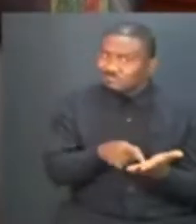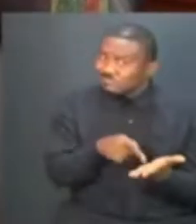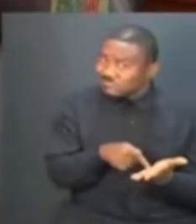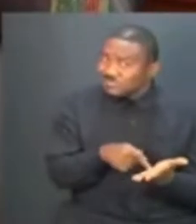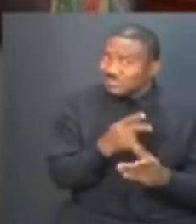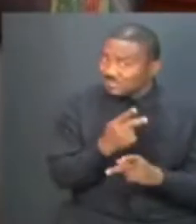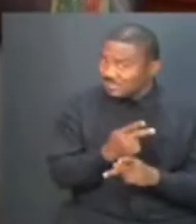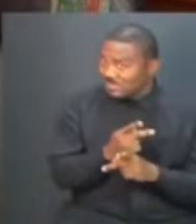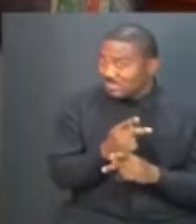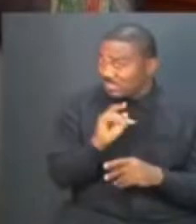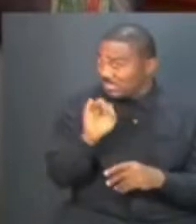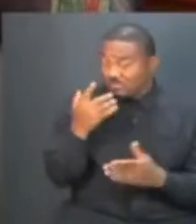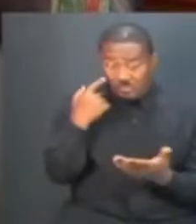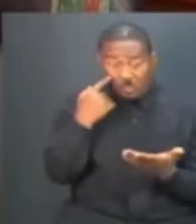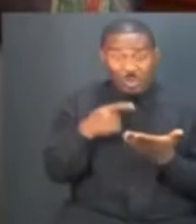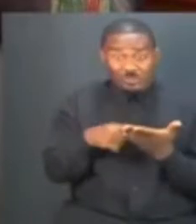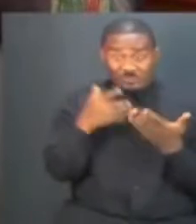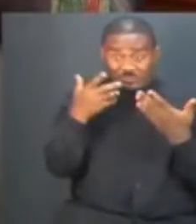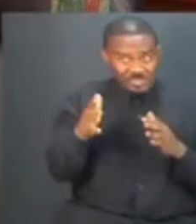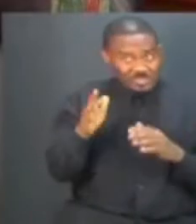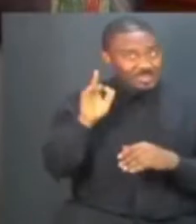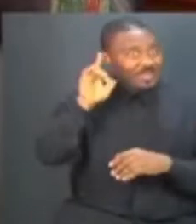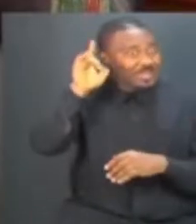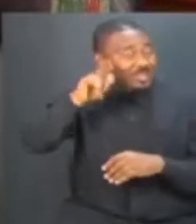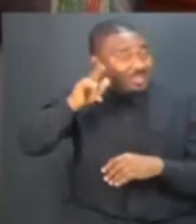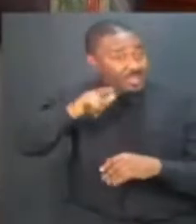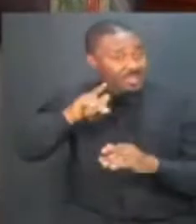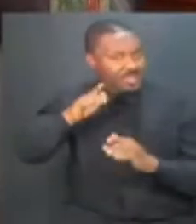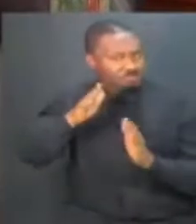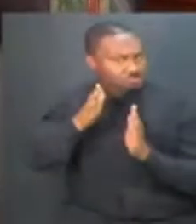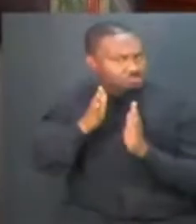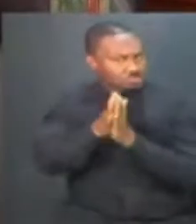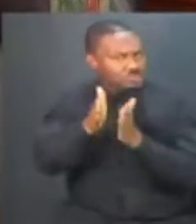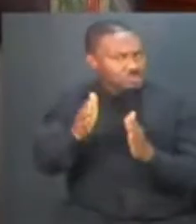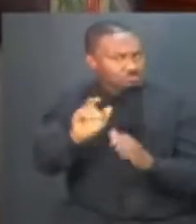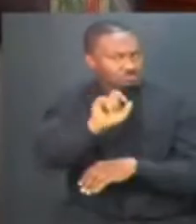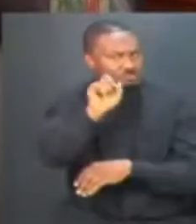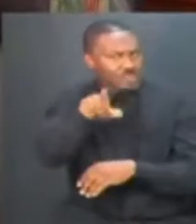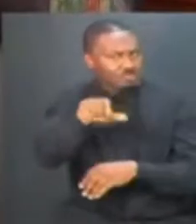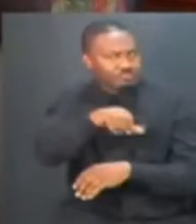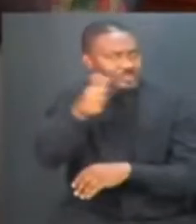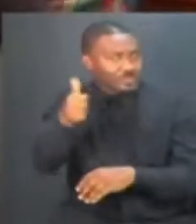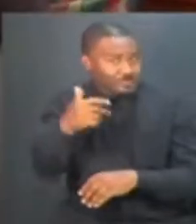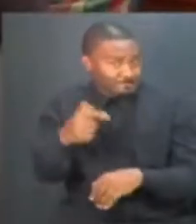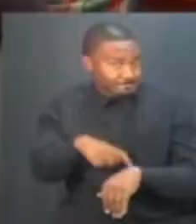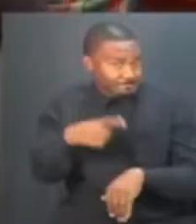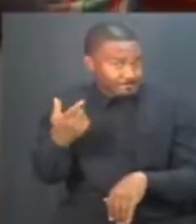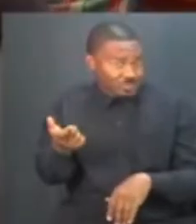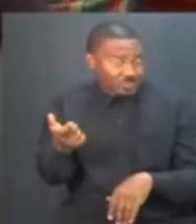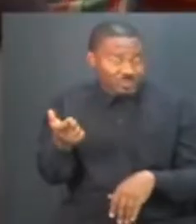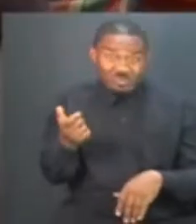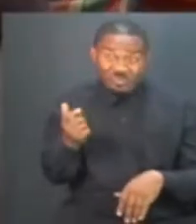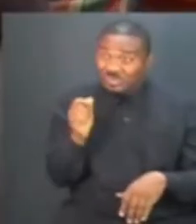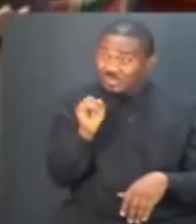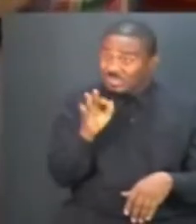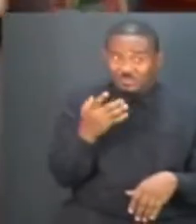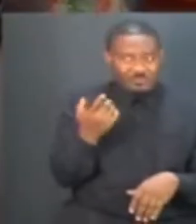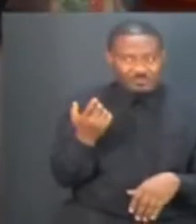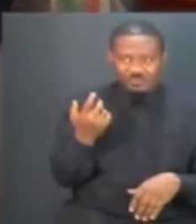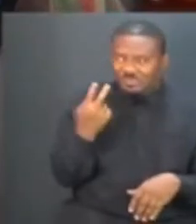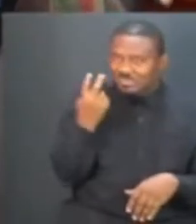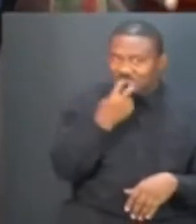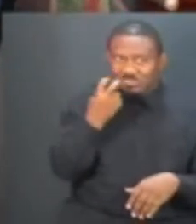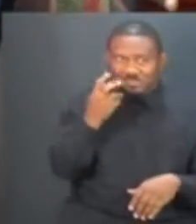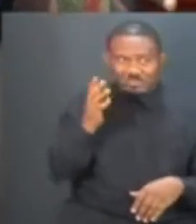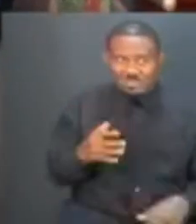at another time. But normally the direction will come. But once the direction didn't come, it is up to the member